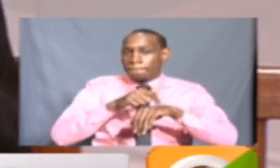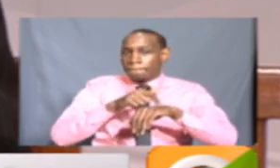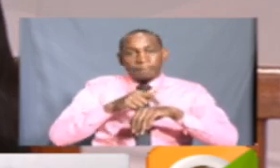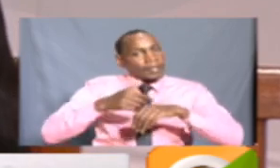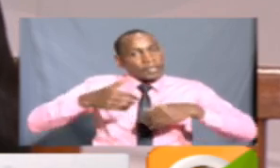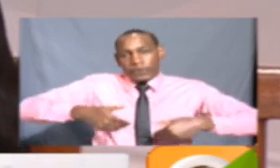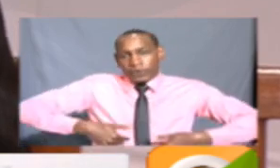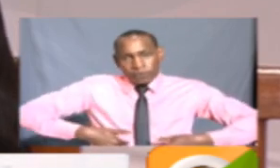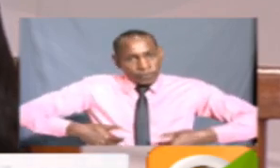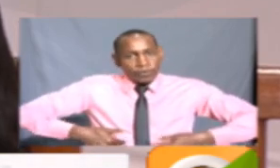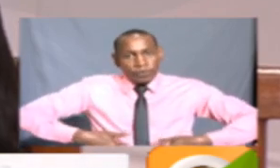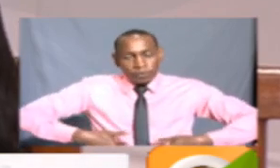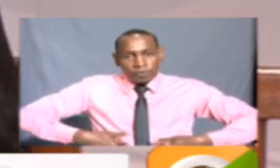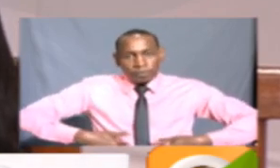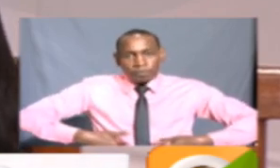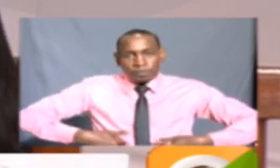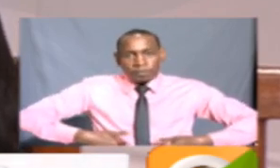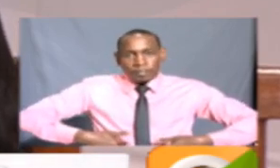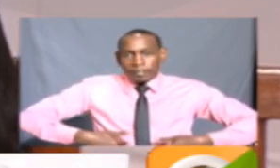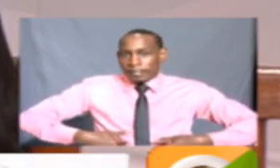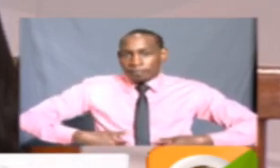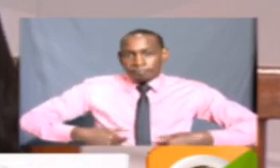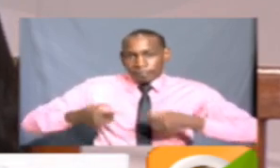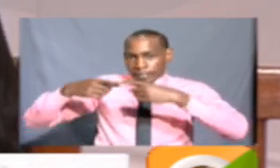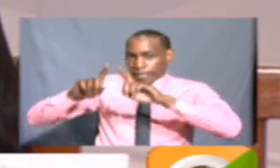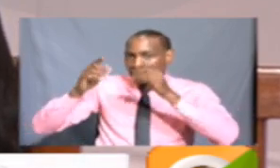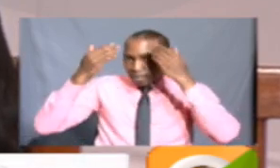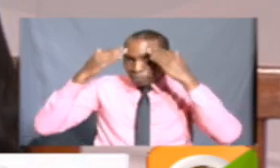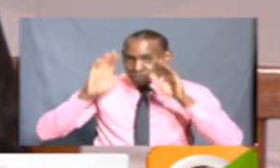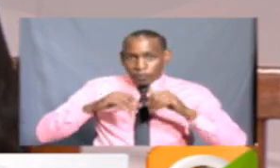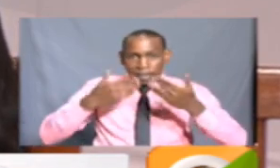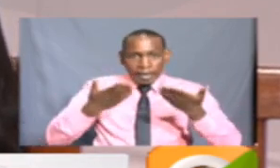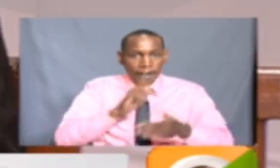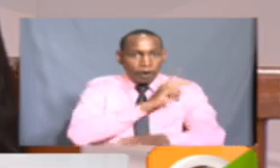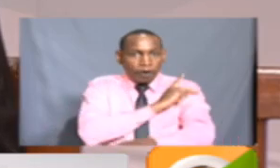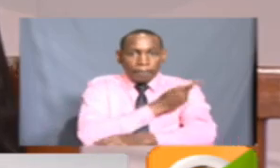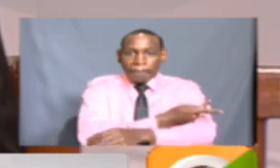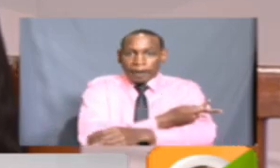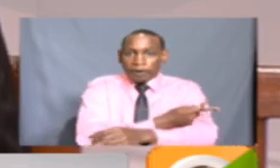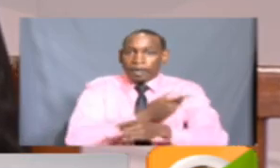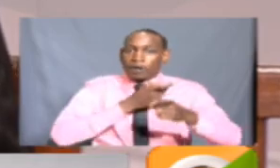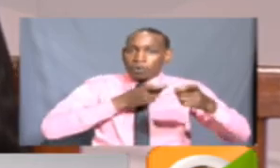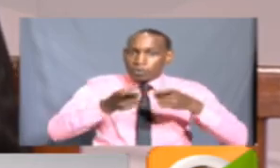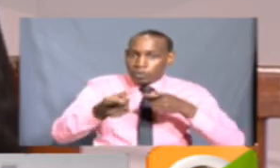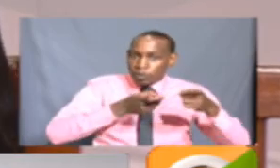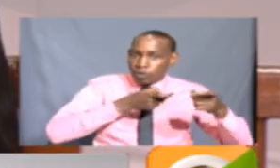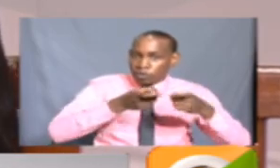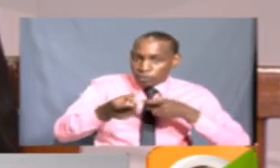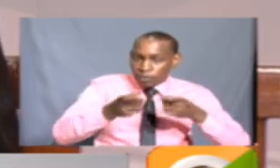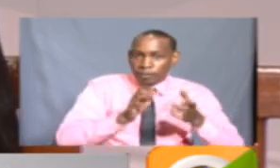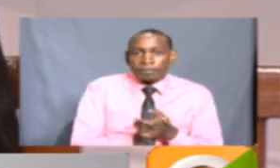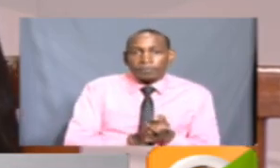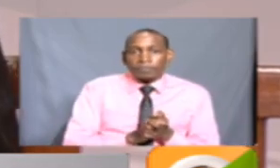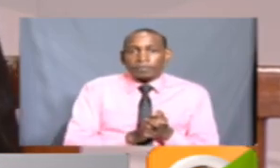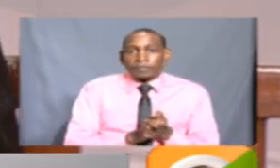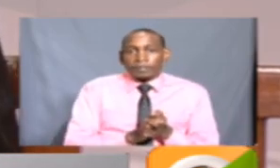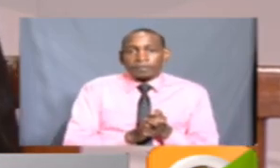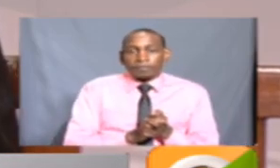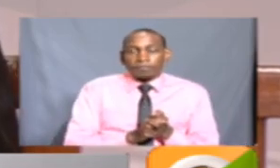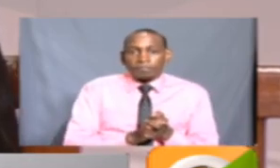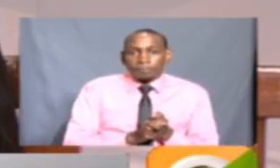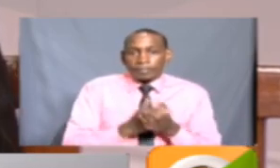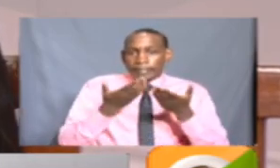fairly young, almost juvenile, and he did not know how power was exercised. And you have a